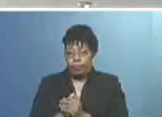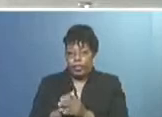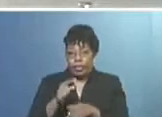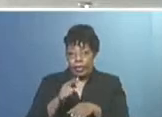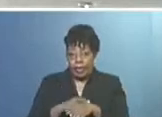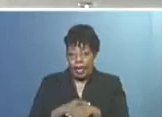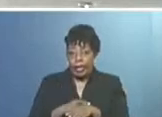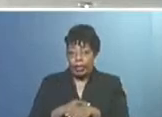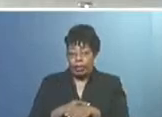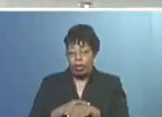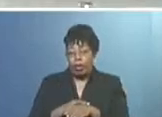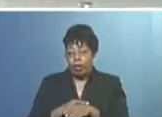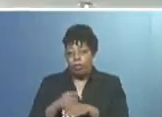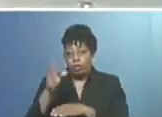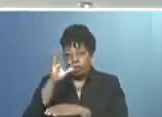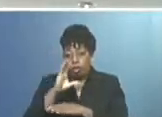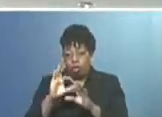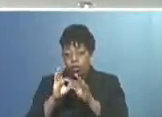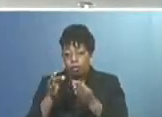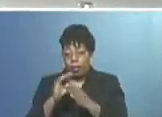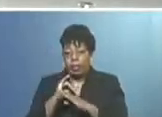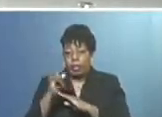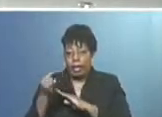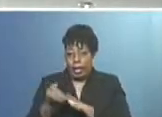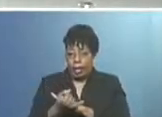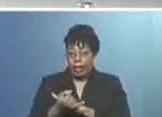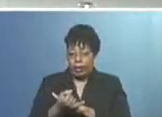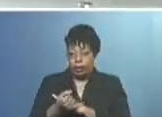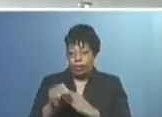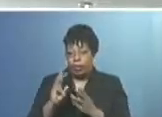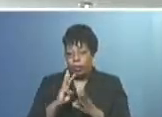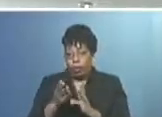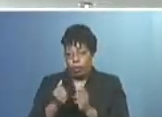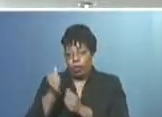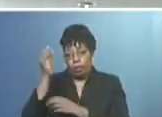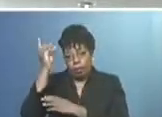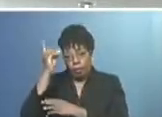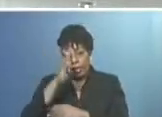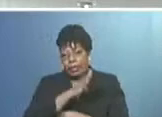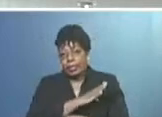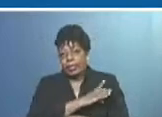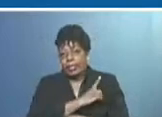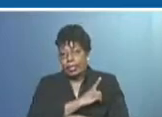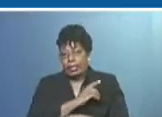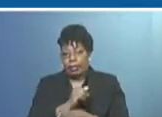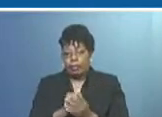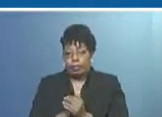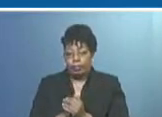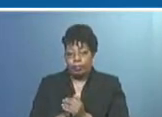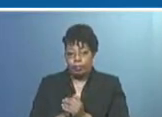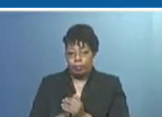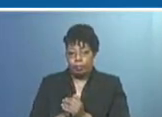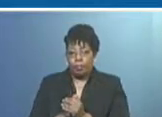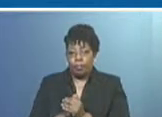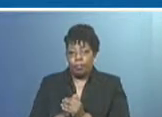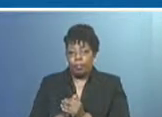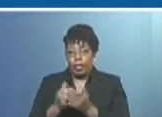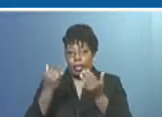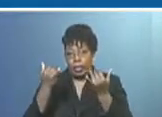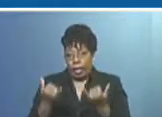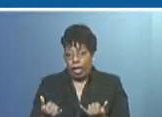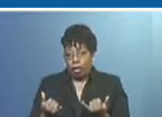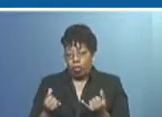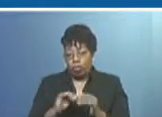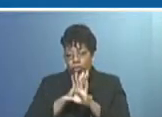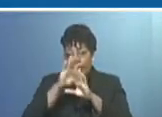for a check on Family Island weather with Chief Meteorologist Basil Dean. Good evening, Basil. Good evening, Jimenita. We are currently under near